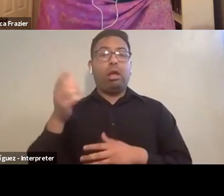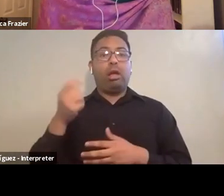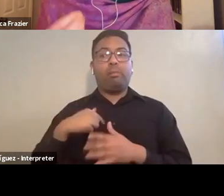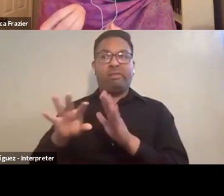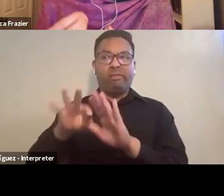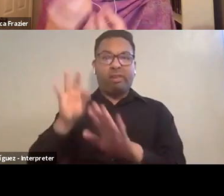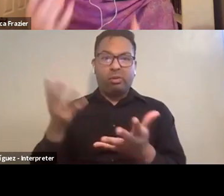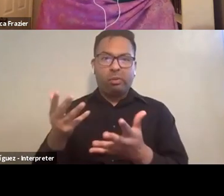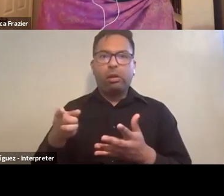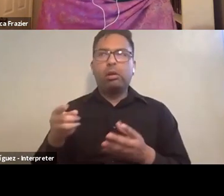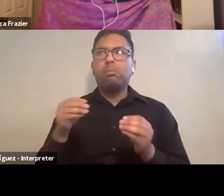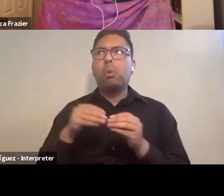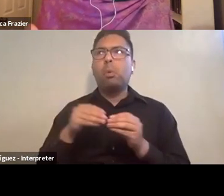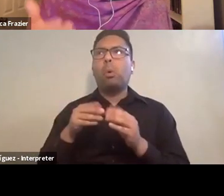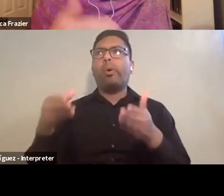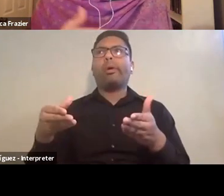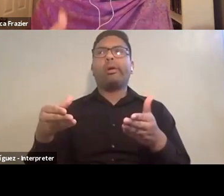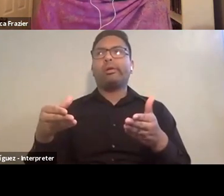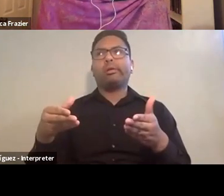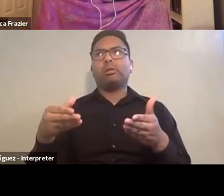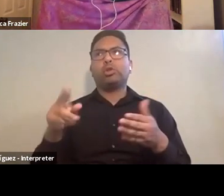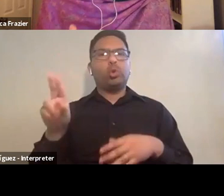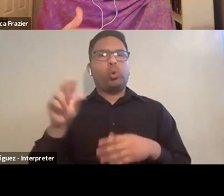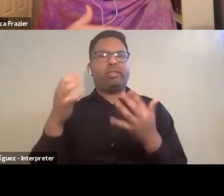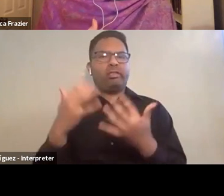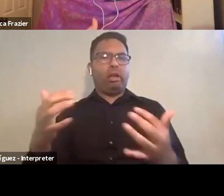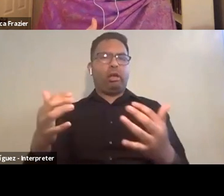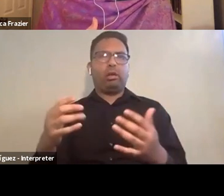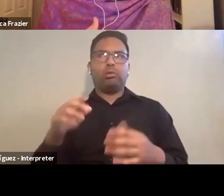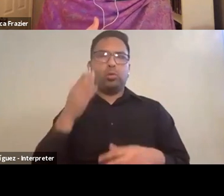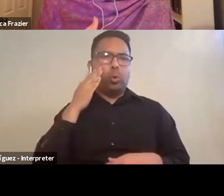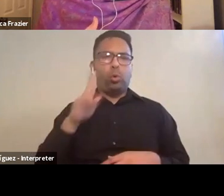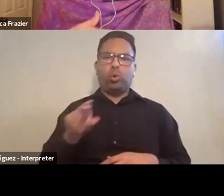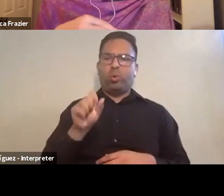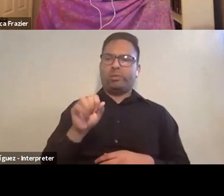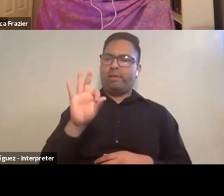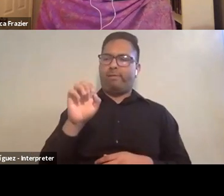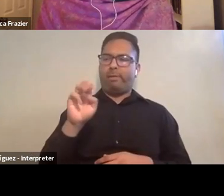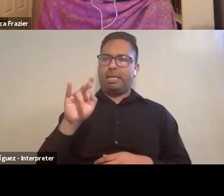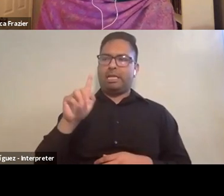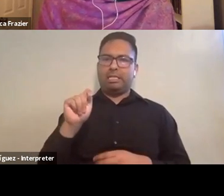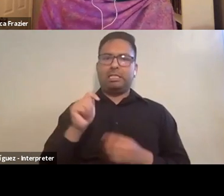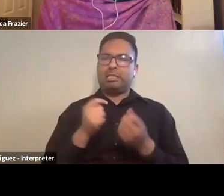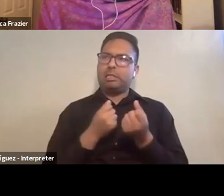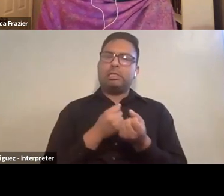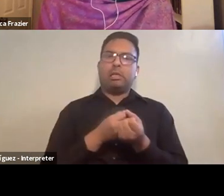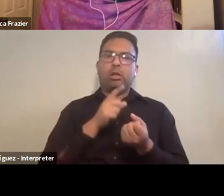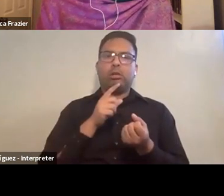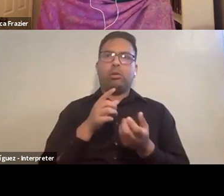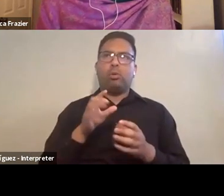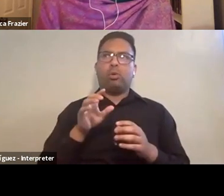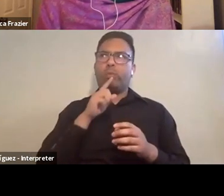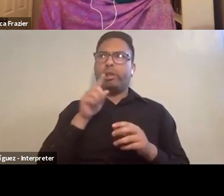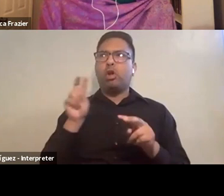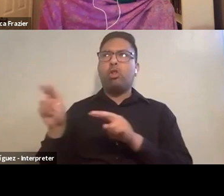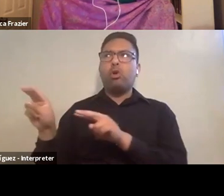toward U.S. audiences, where you know U.S. feminists were so looking at women abroad,